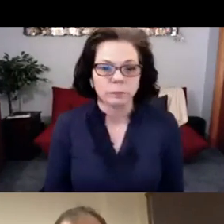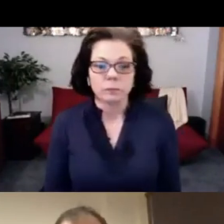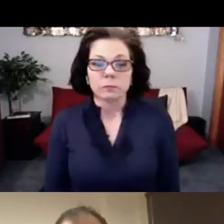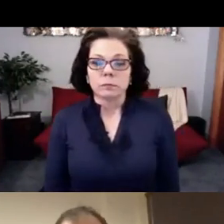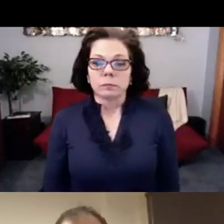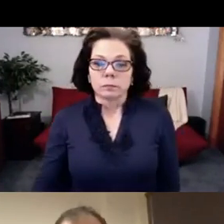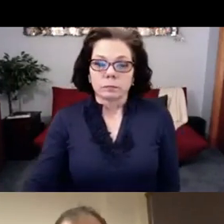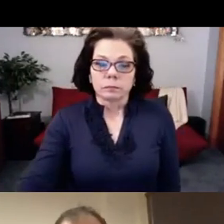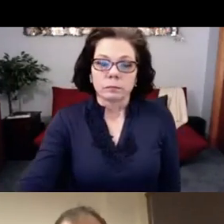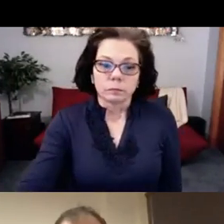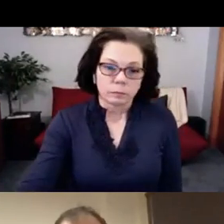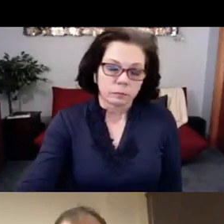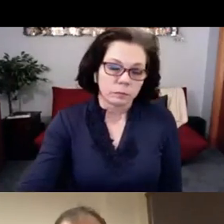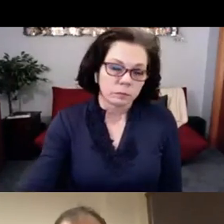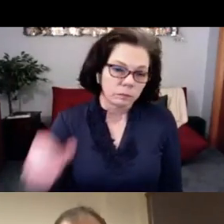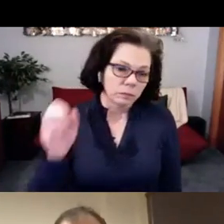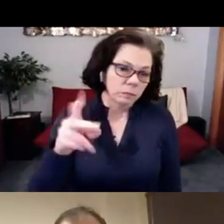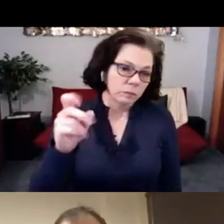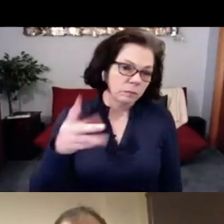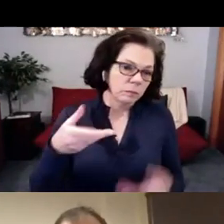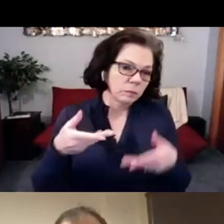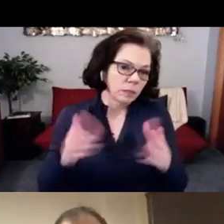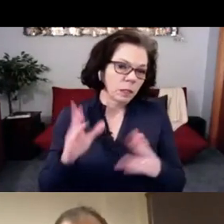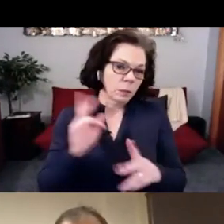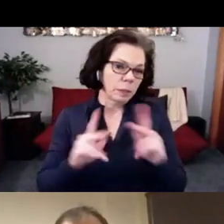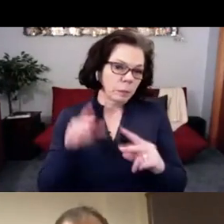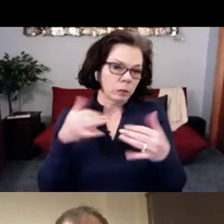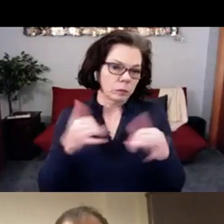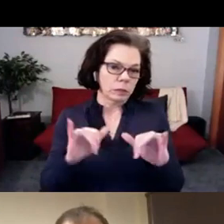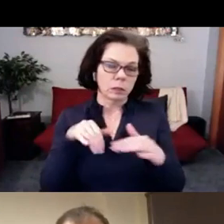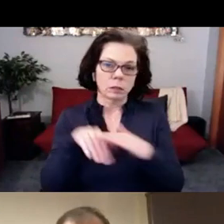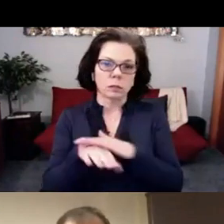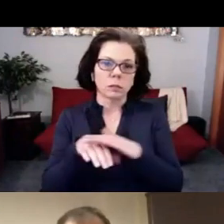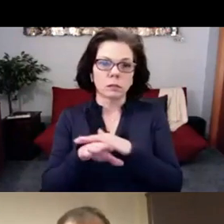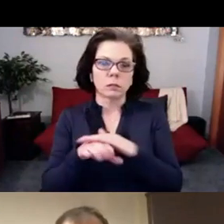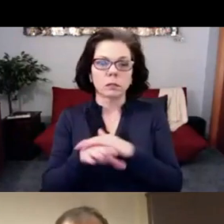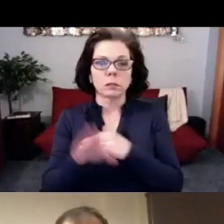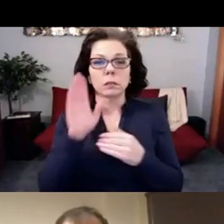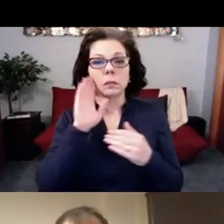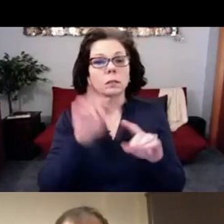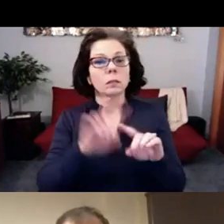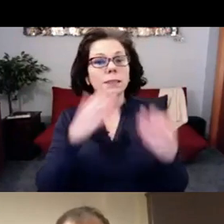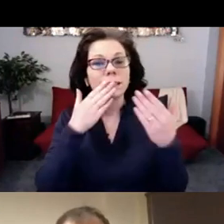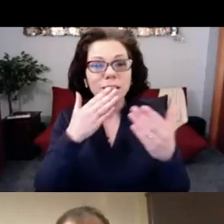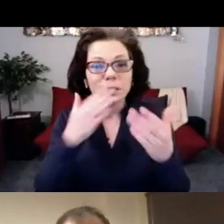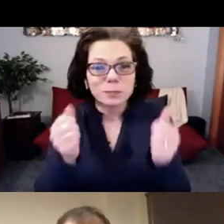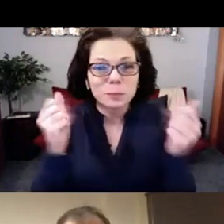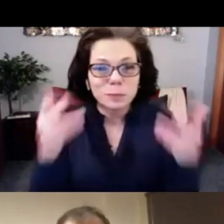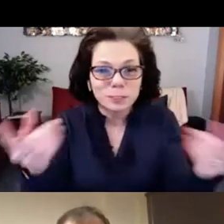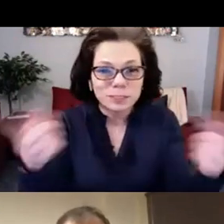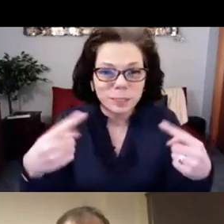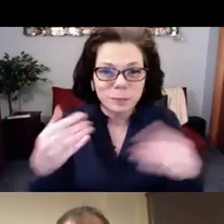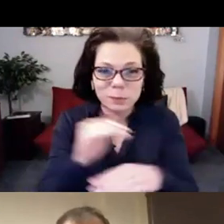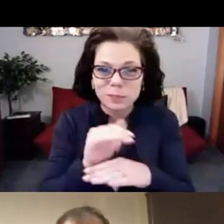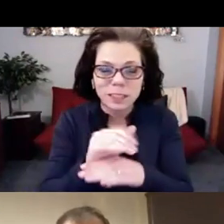We'll allow our attendees to keep coming in and we'll get underway. Thank you so much for joining us this evening for our